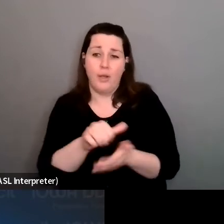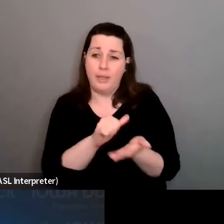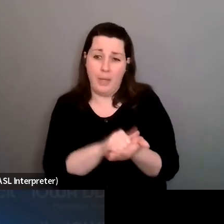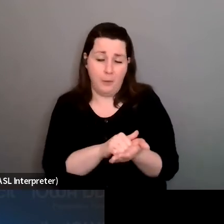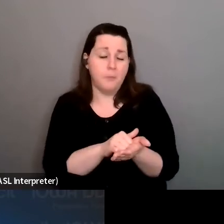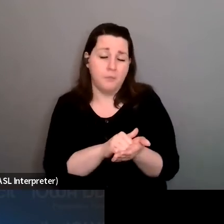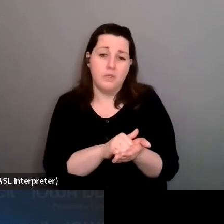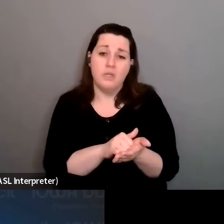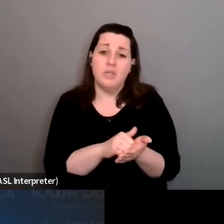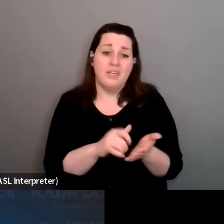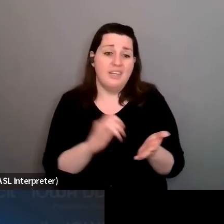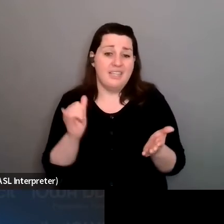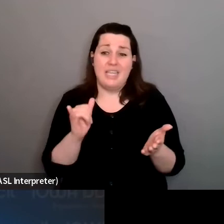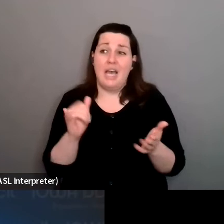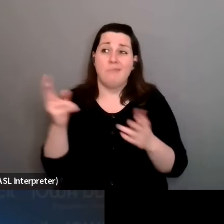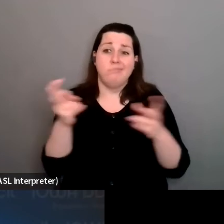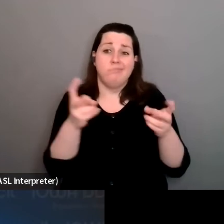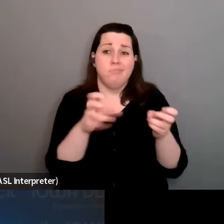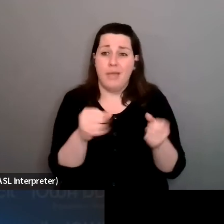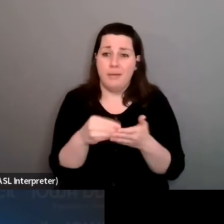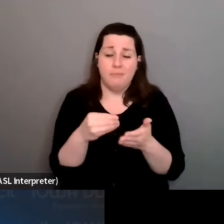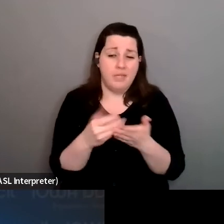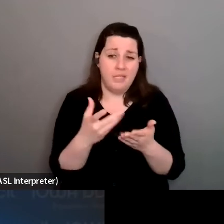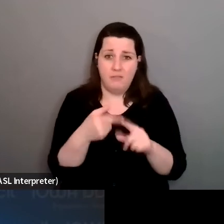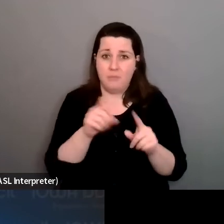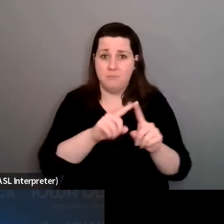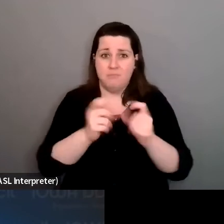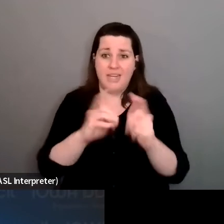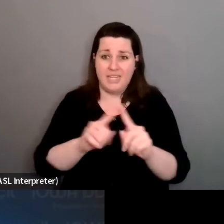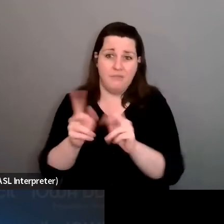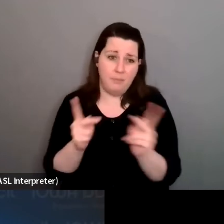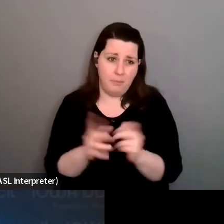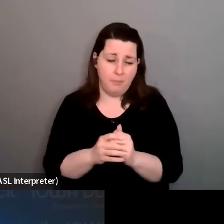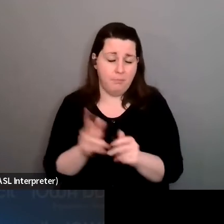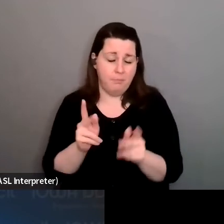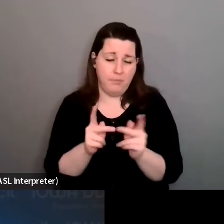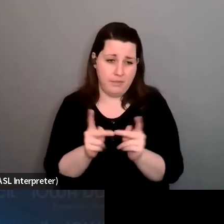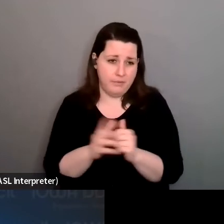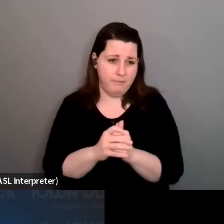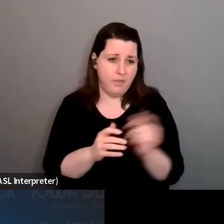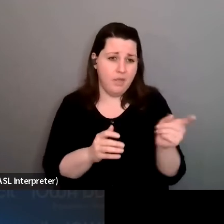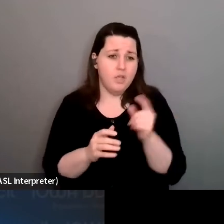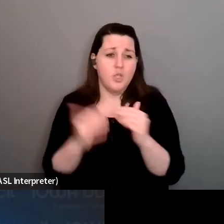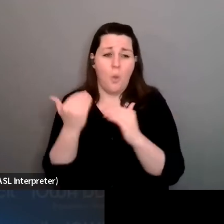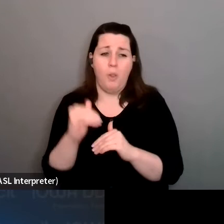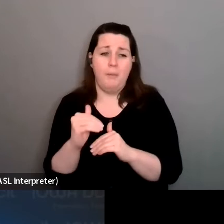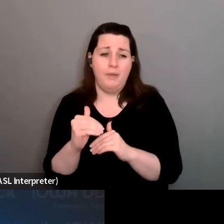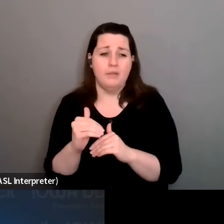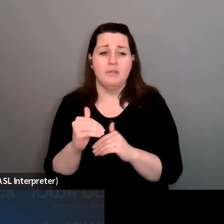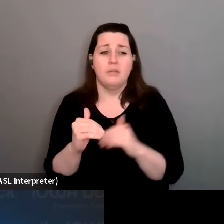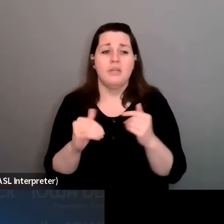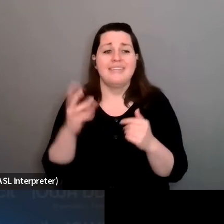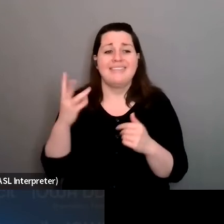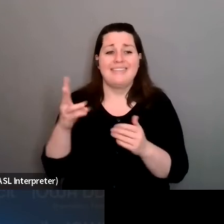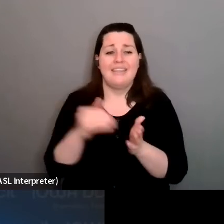kind of crowdsourcing your ABLE account. So the limit amounts, 16,000. The video that we